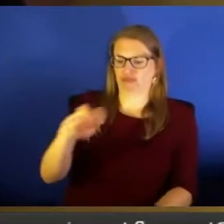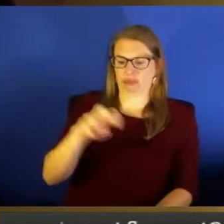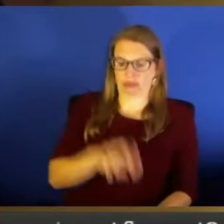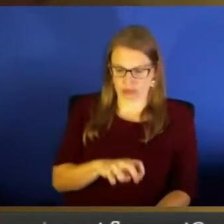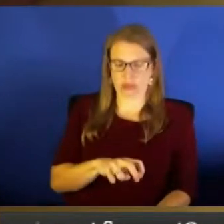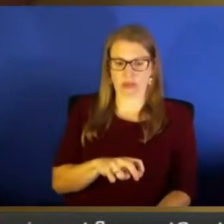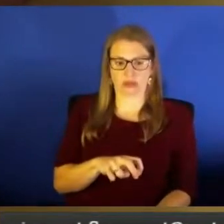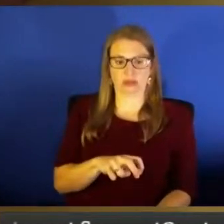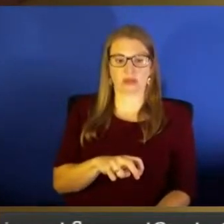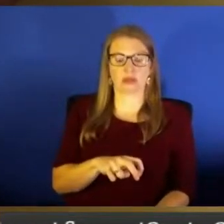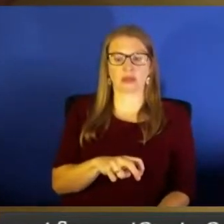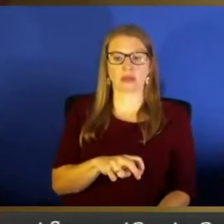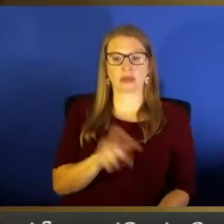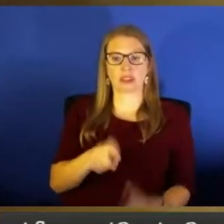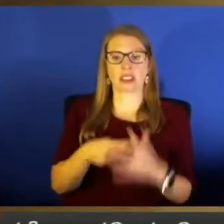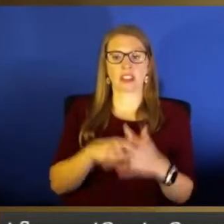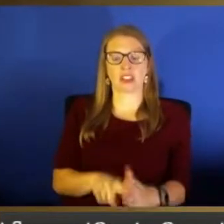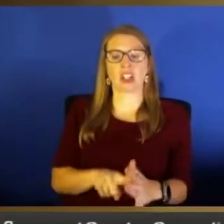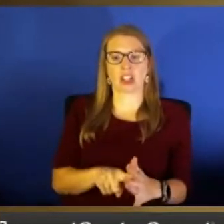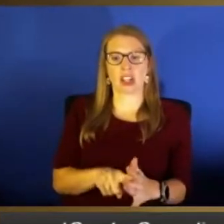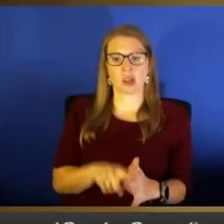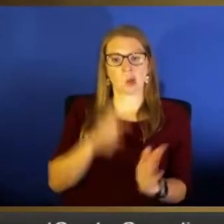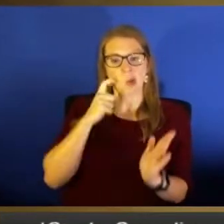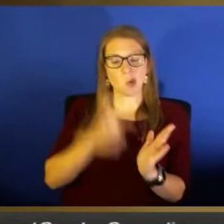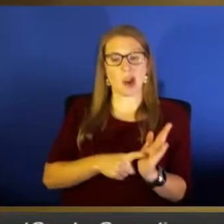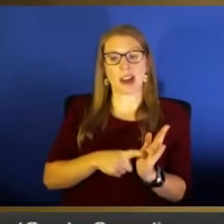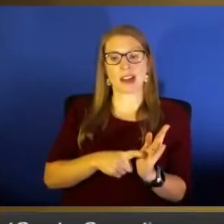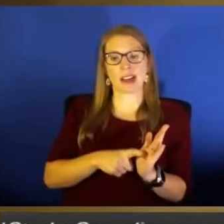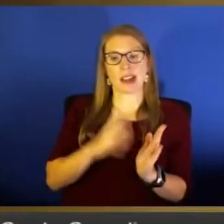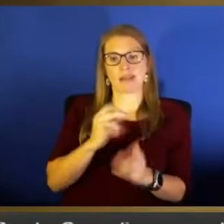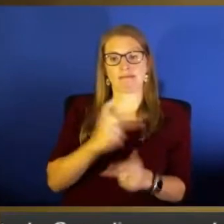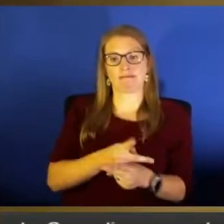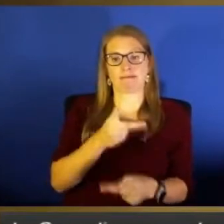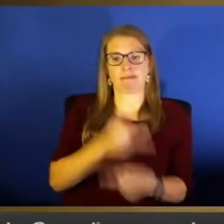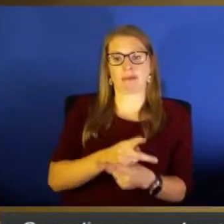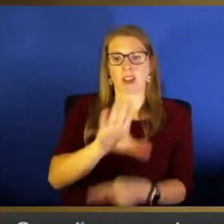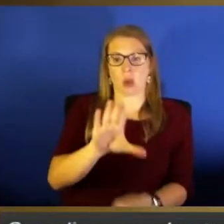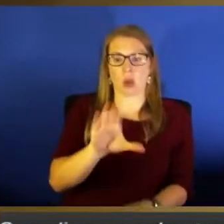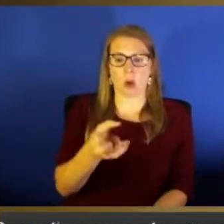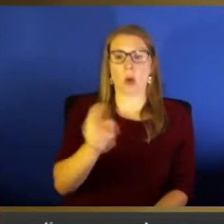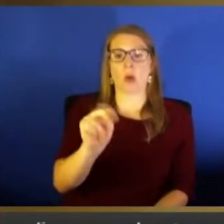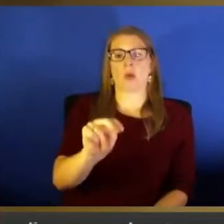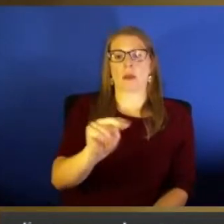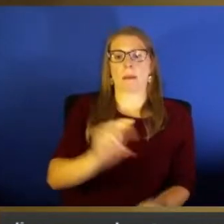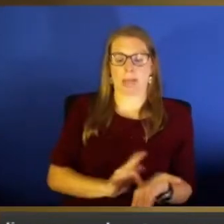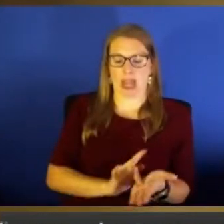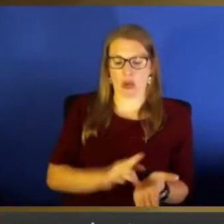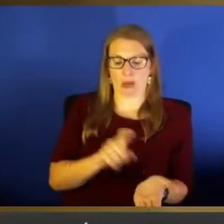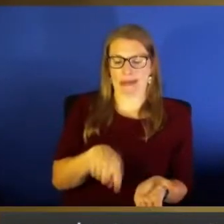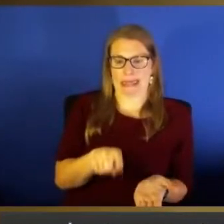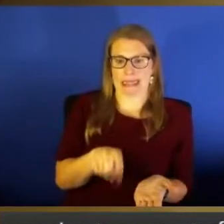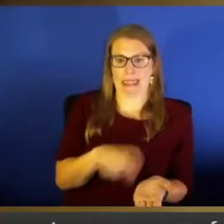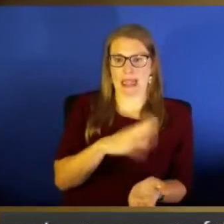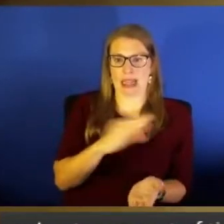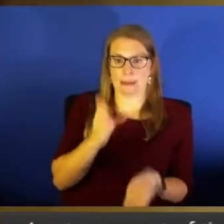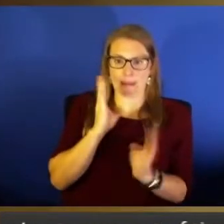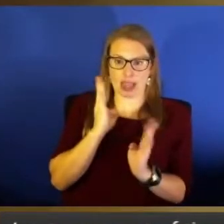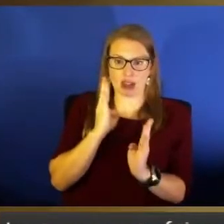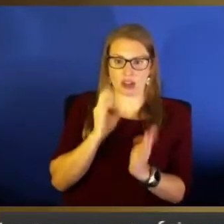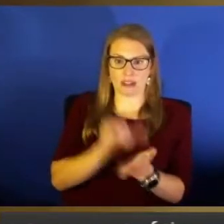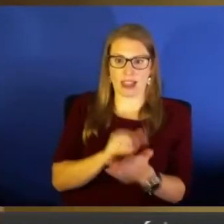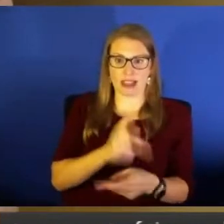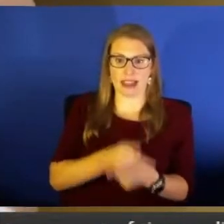to start recognizing and taking care of your own medical needs and paying attention to that care that you need.